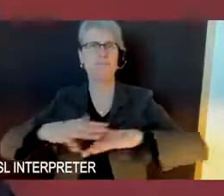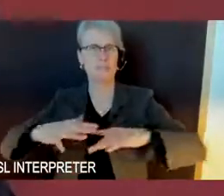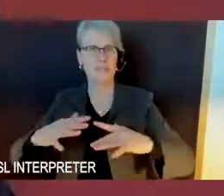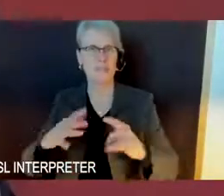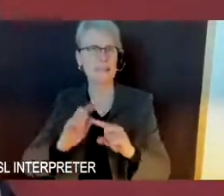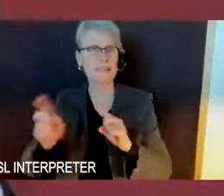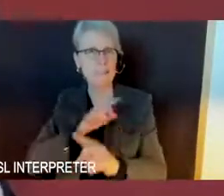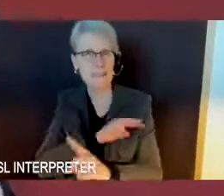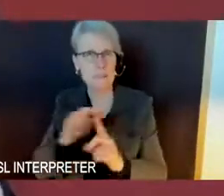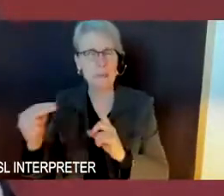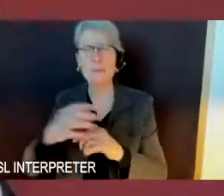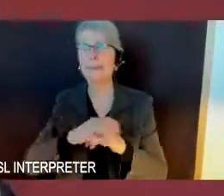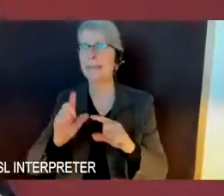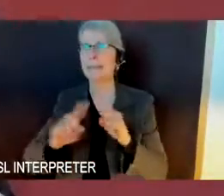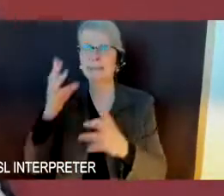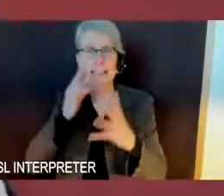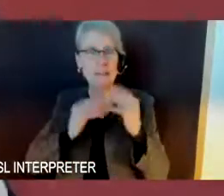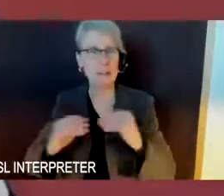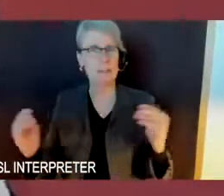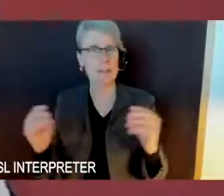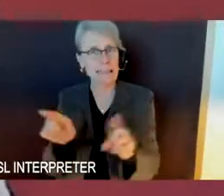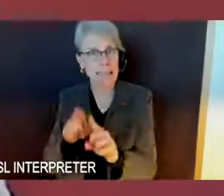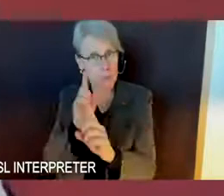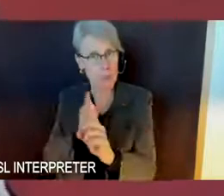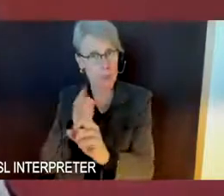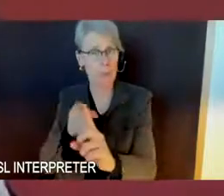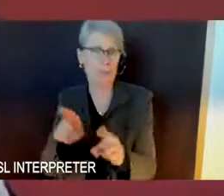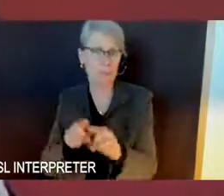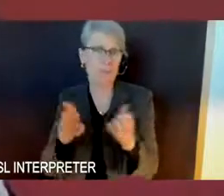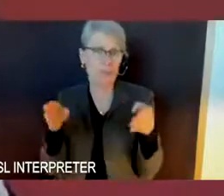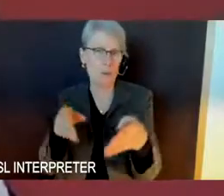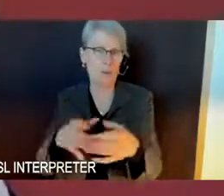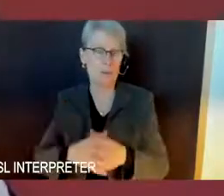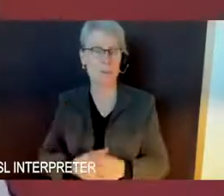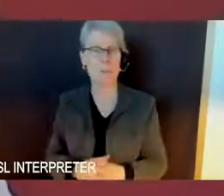of cacophony of voices that have a similar focus and goal.